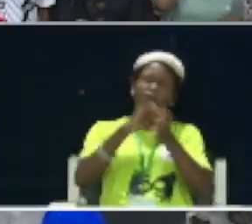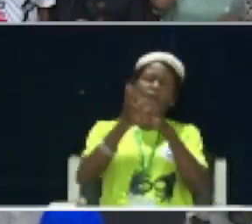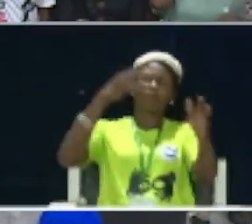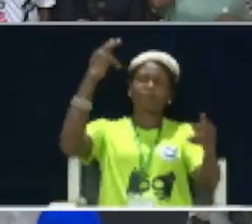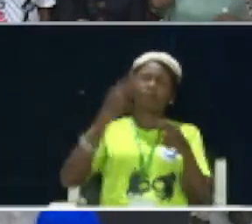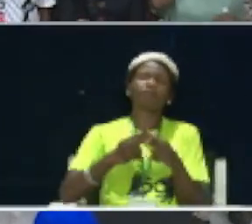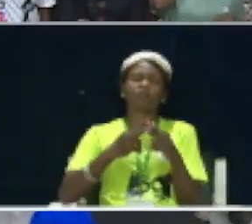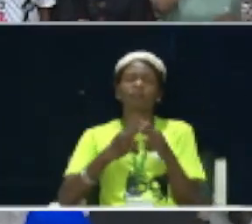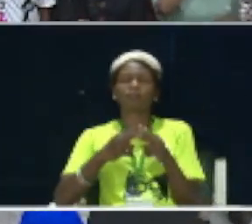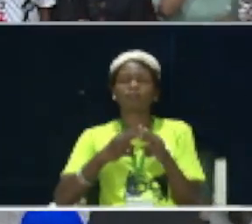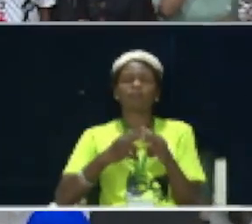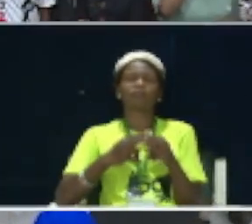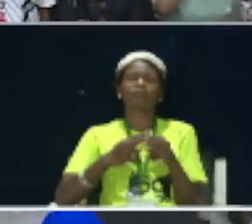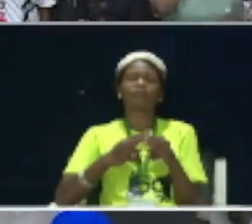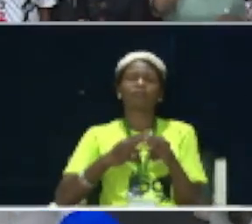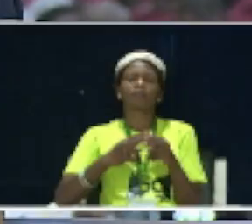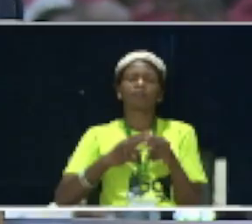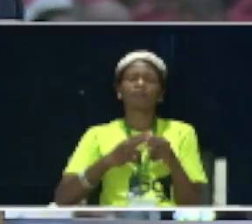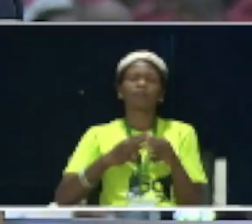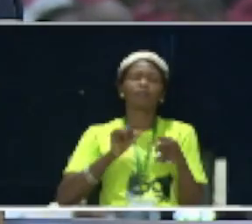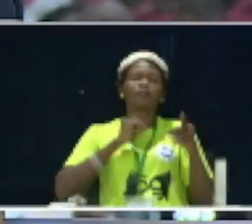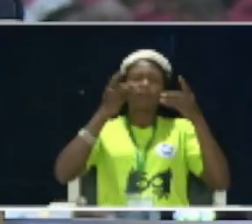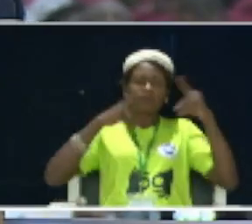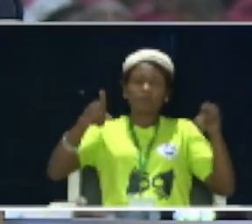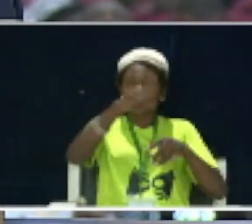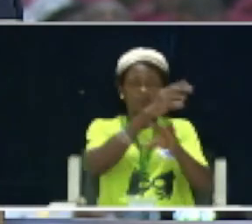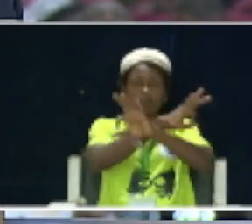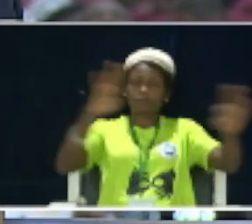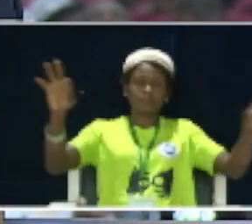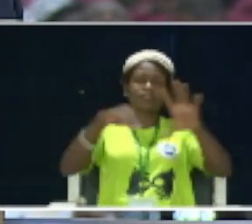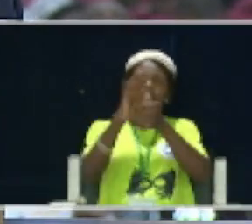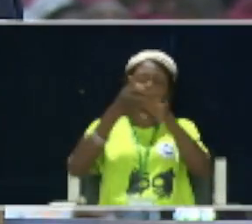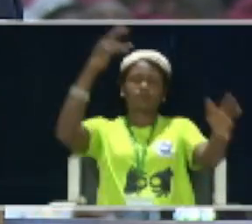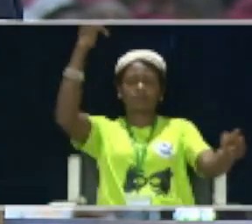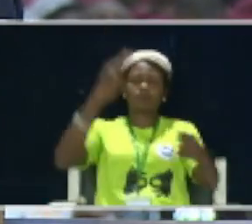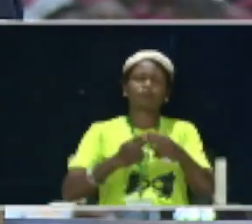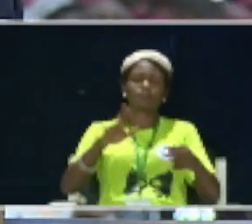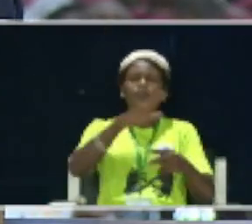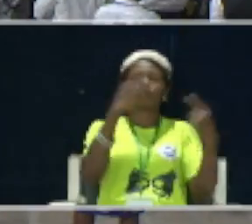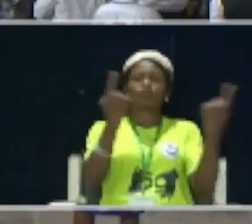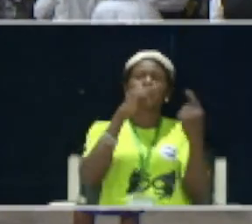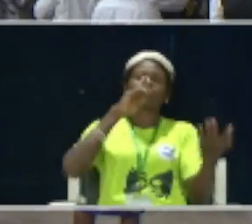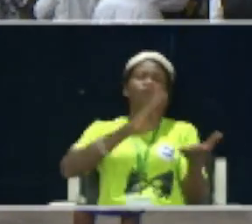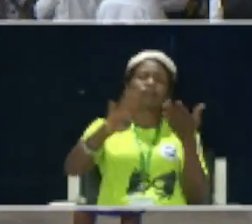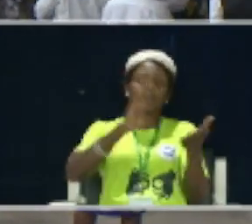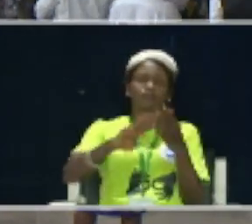I declare you free. Your sins are forgiven.